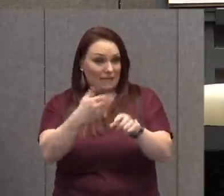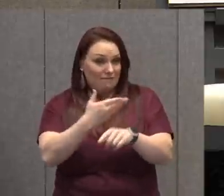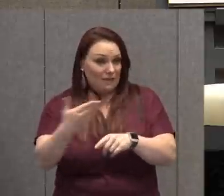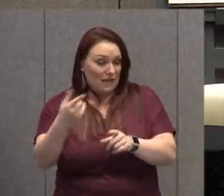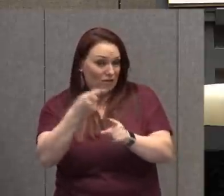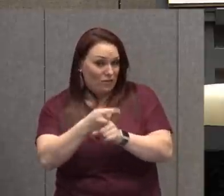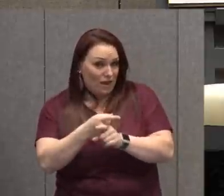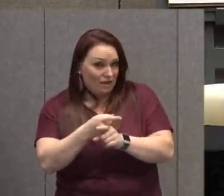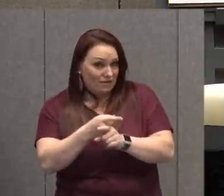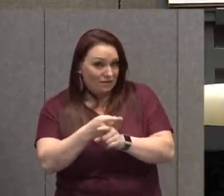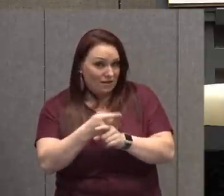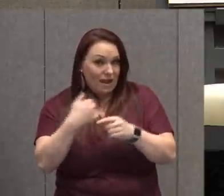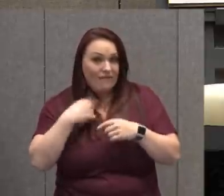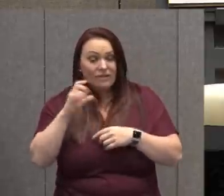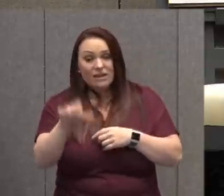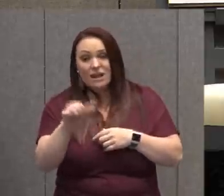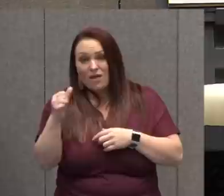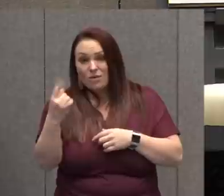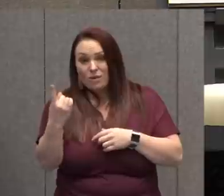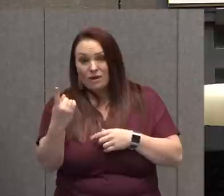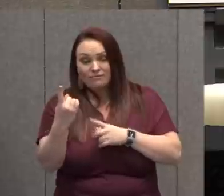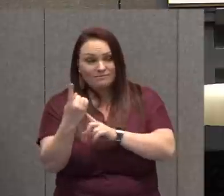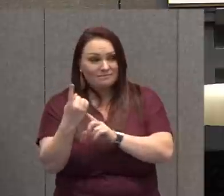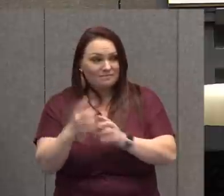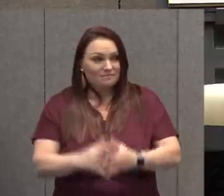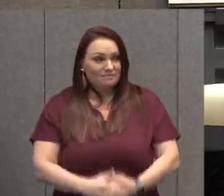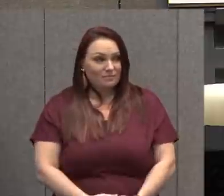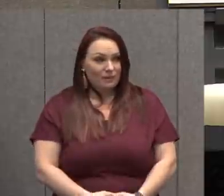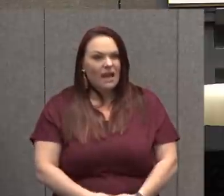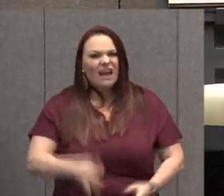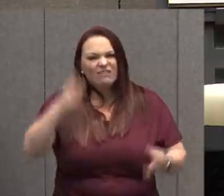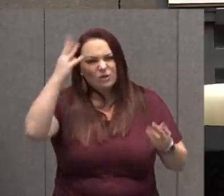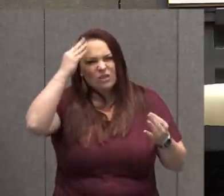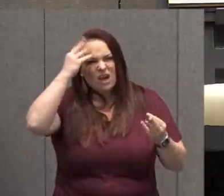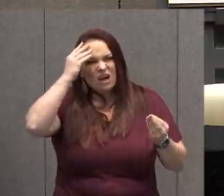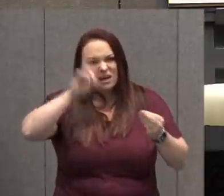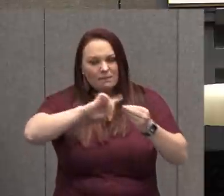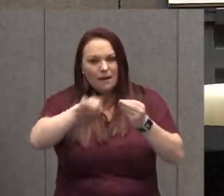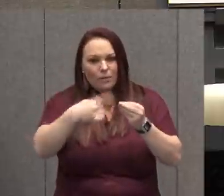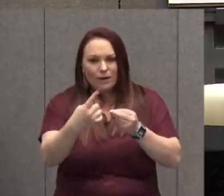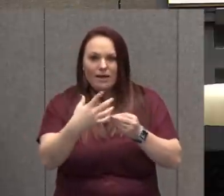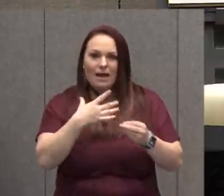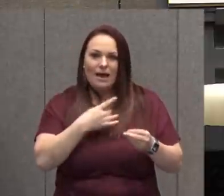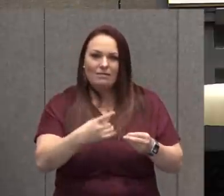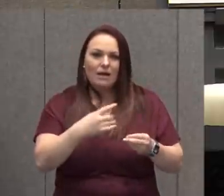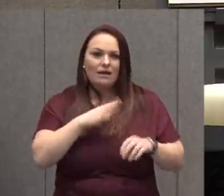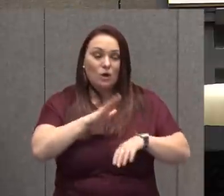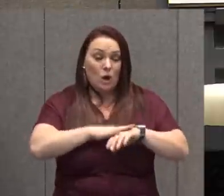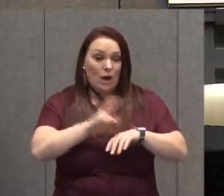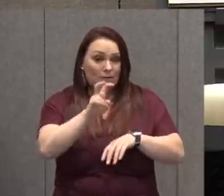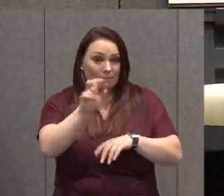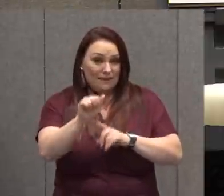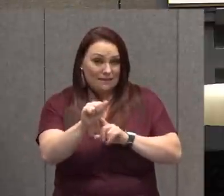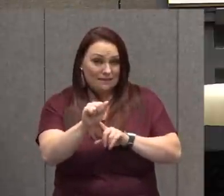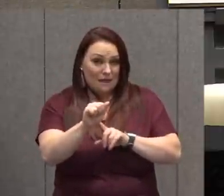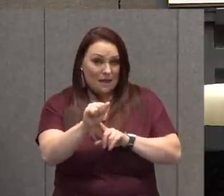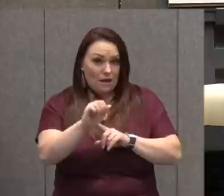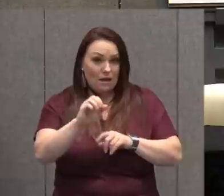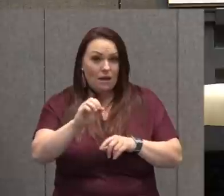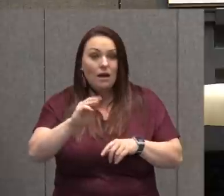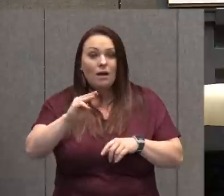thing. I have another one. Have you thought of one? I like it on pizza.